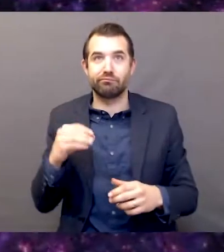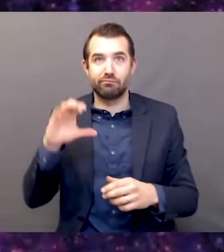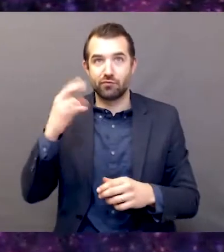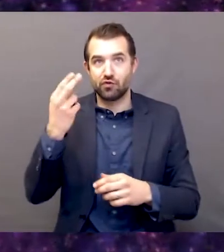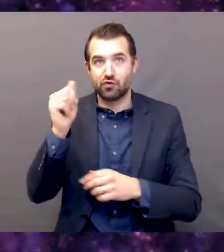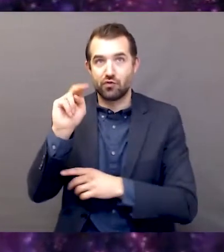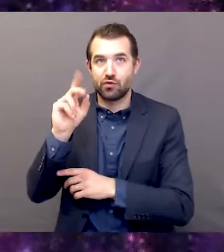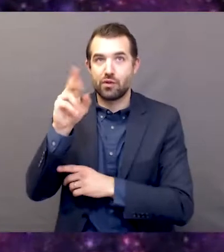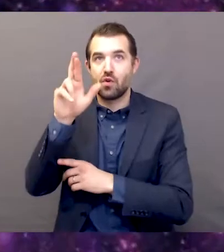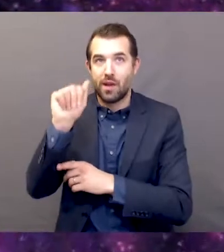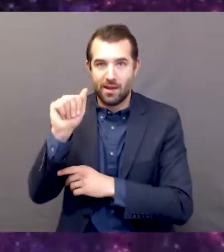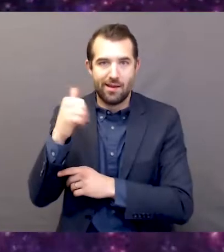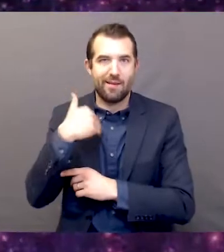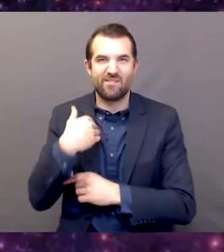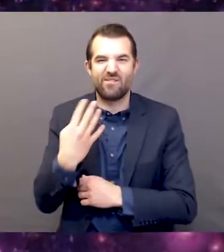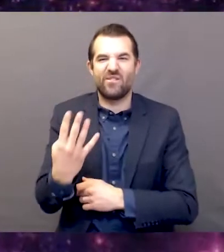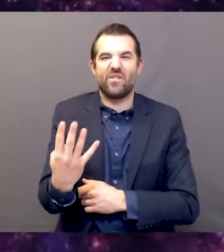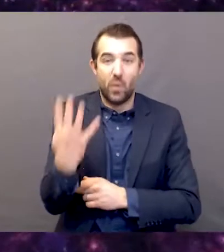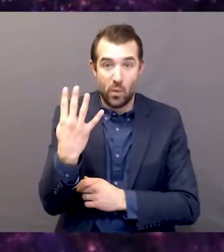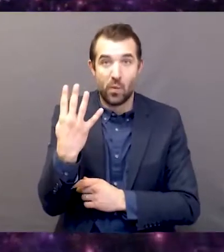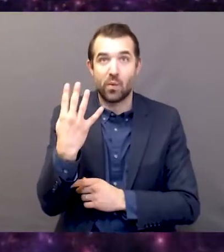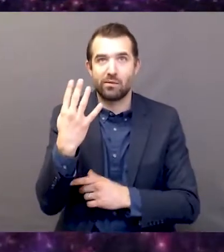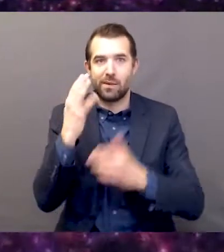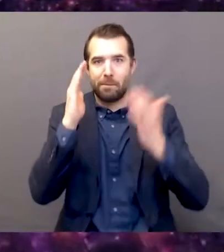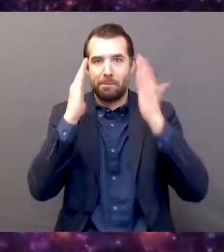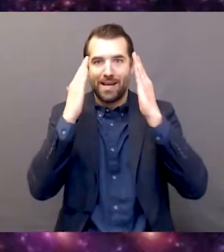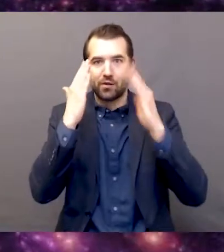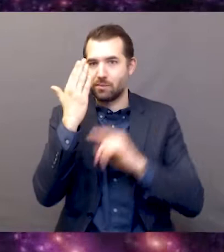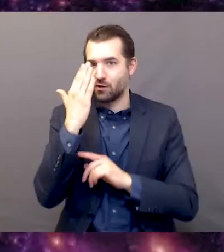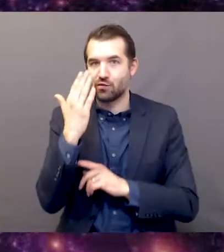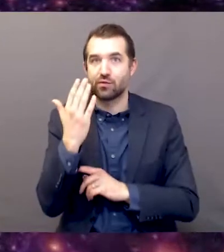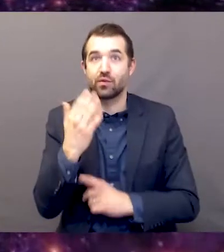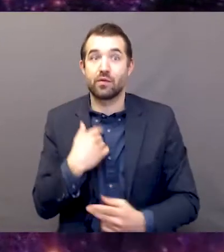Chandra has 4 sets of mirrors. One set of paraboloids,